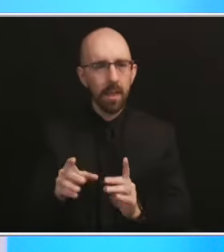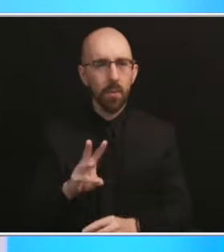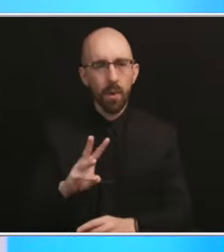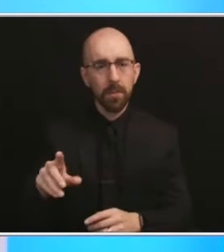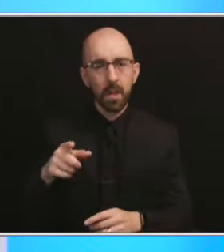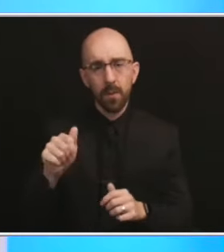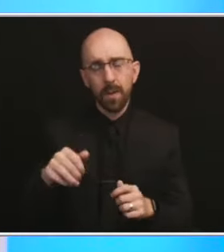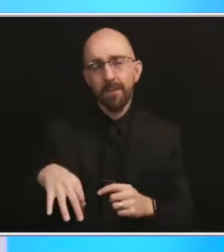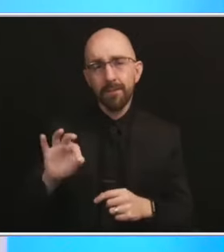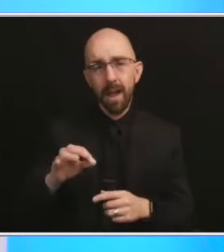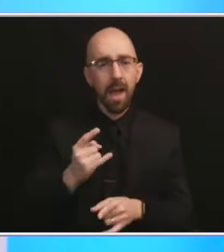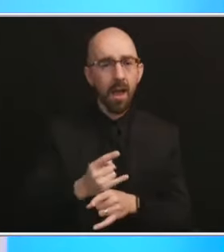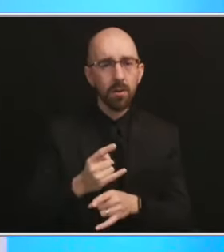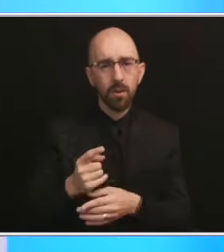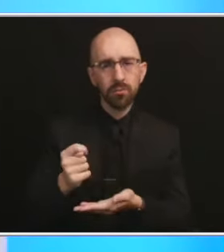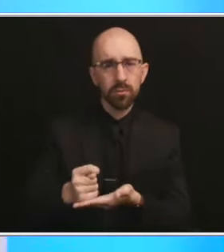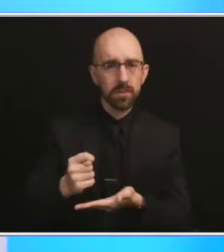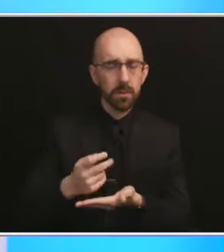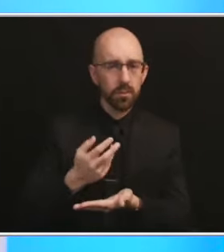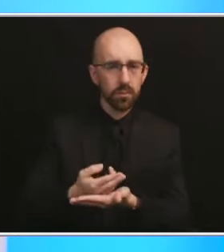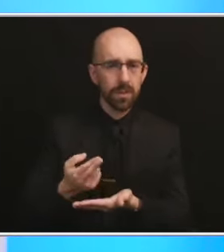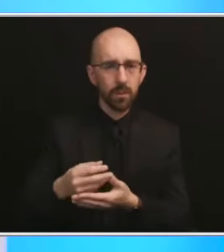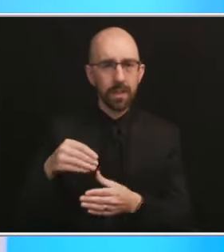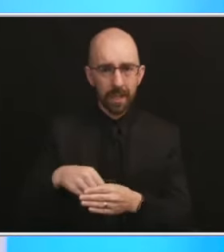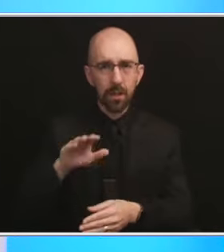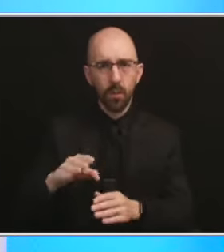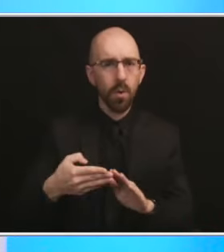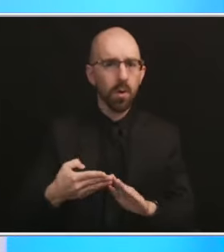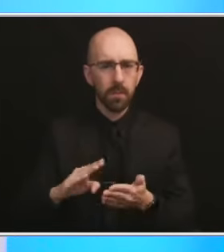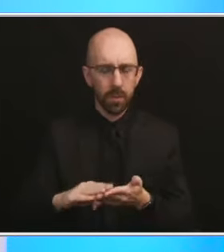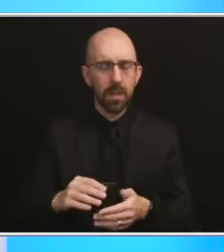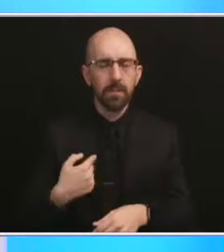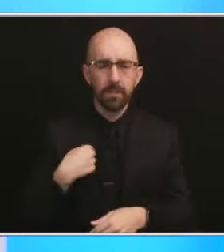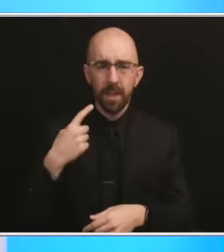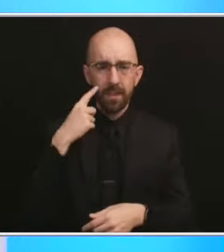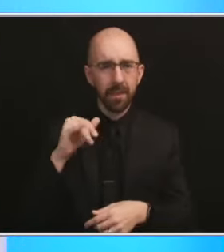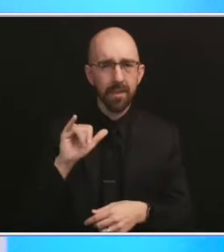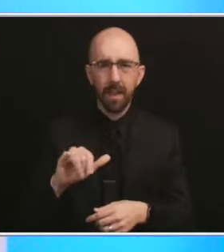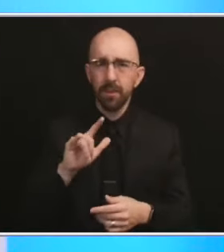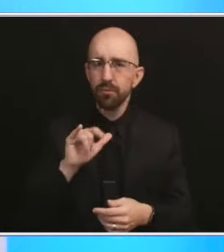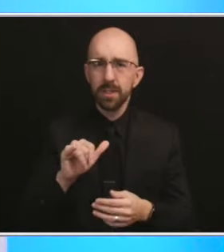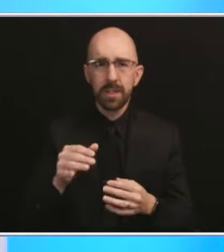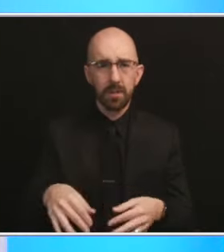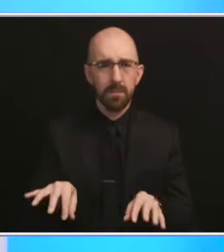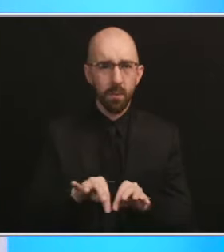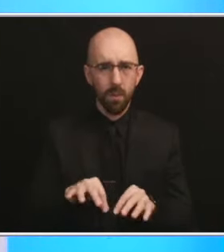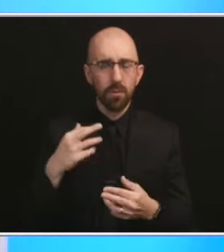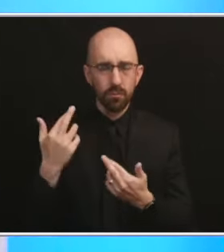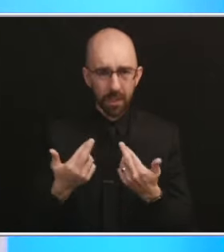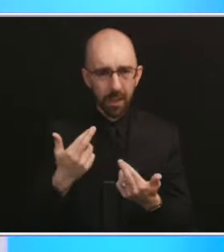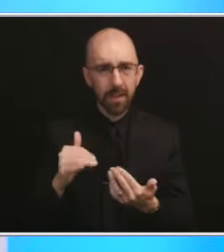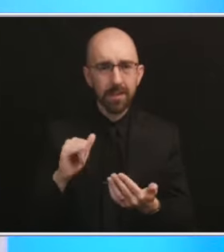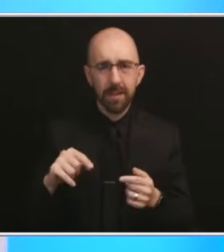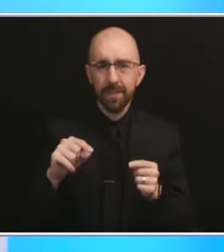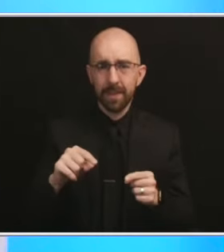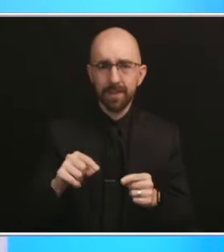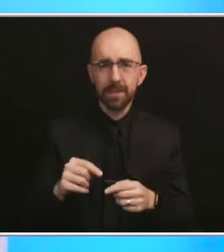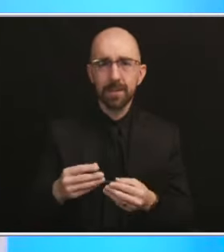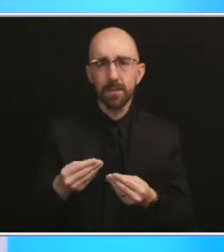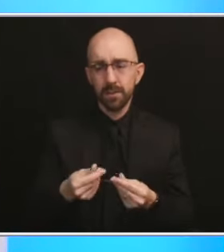alcohol treatment resources in your own community. And I think that's just really important to realize that this is a solvable